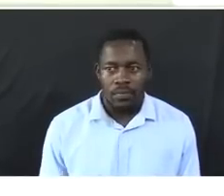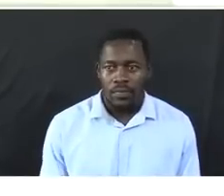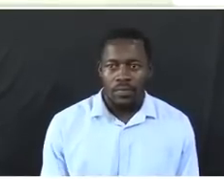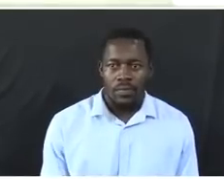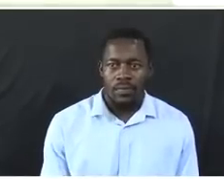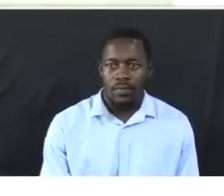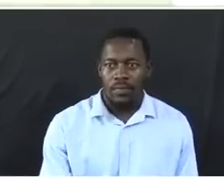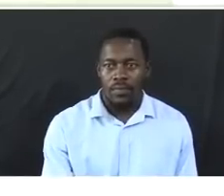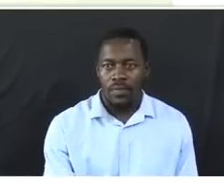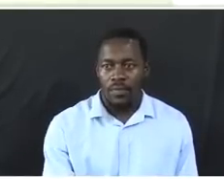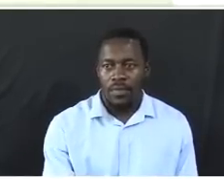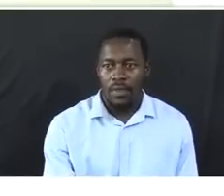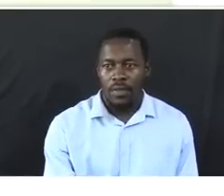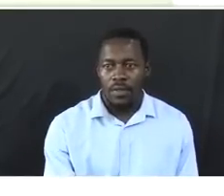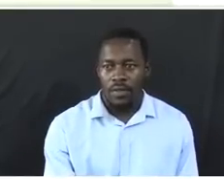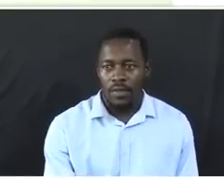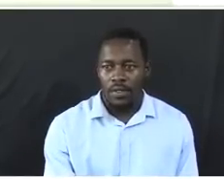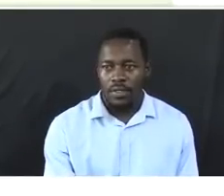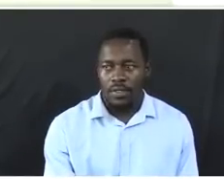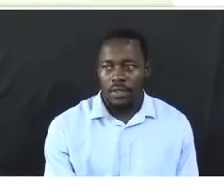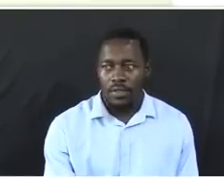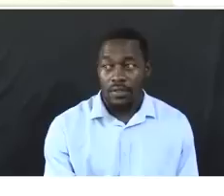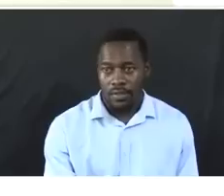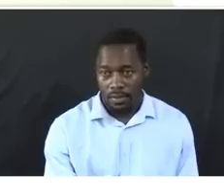bless the marriage?